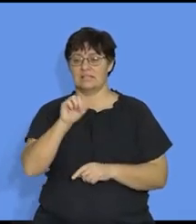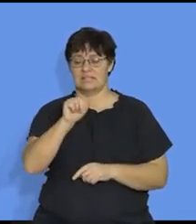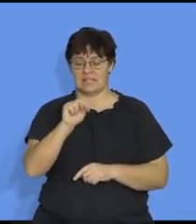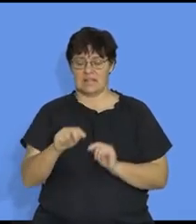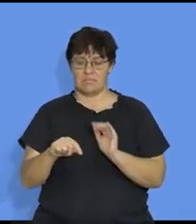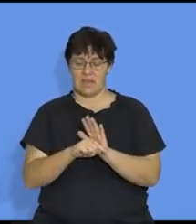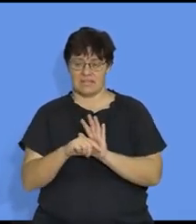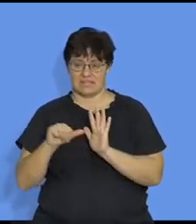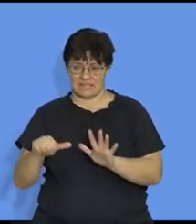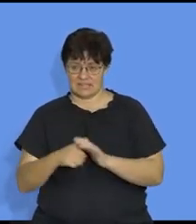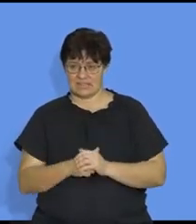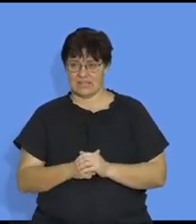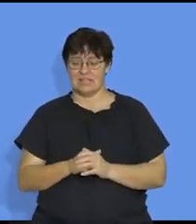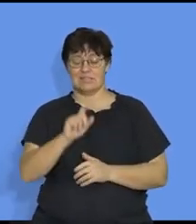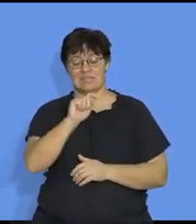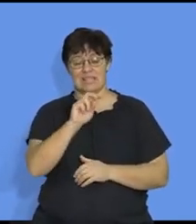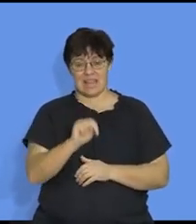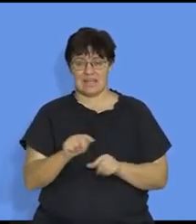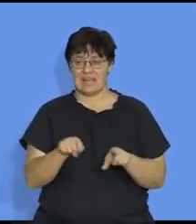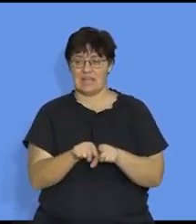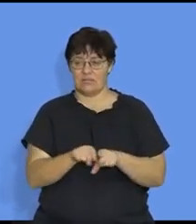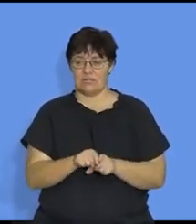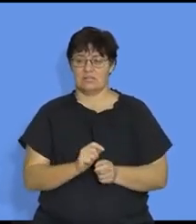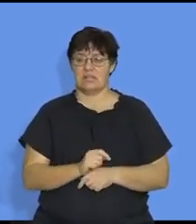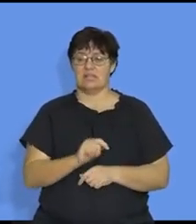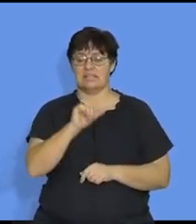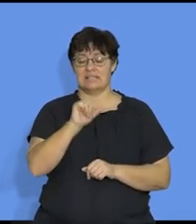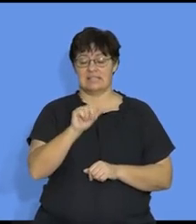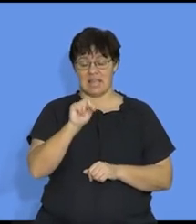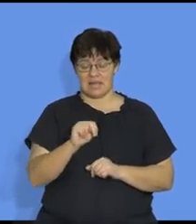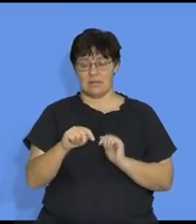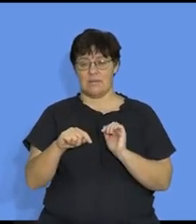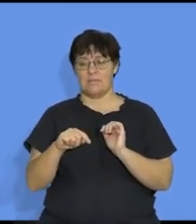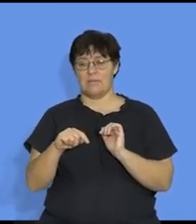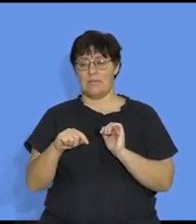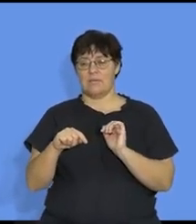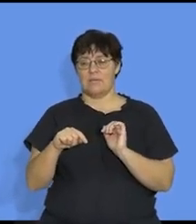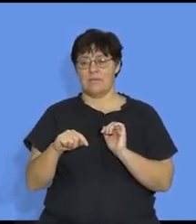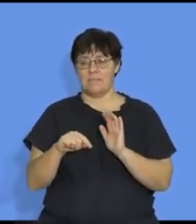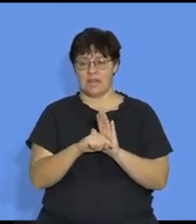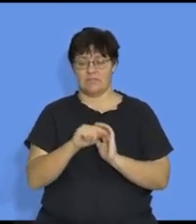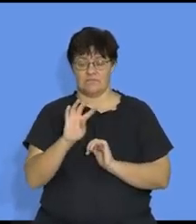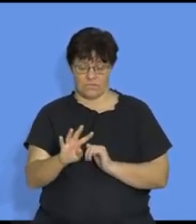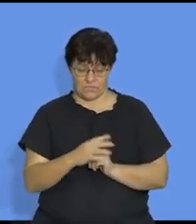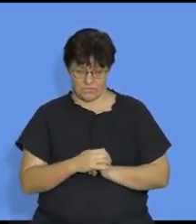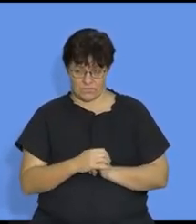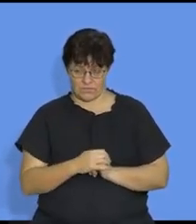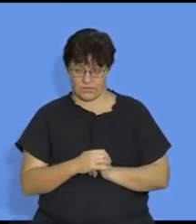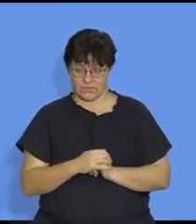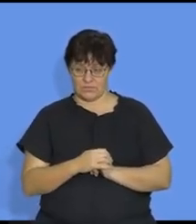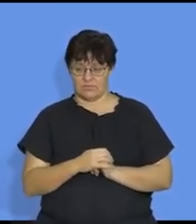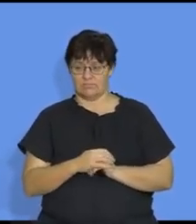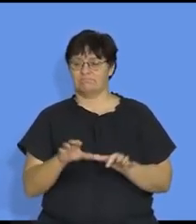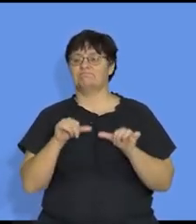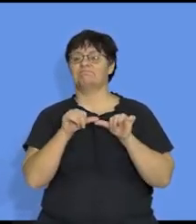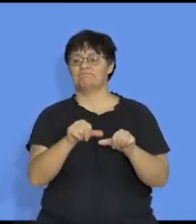minus 6. So Tn is equal to 6n minus 4. Great. Let's carry on